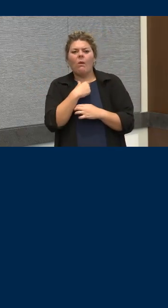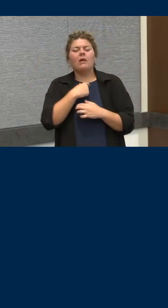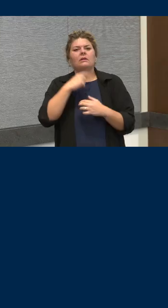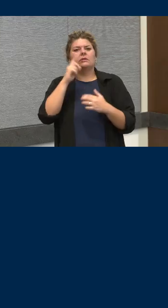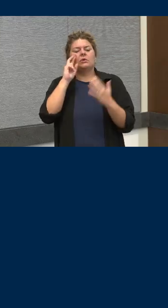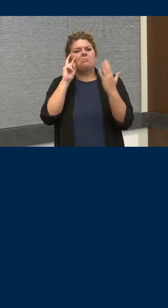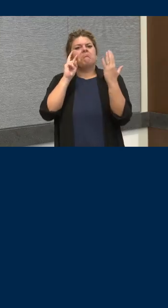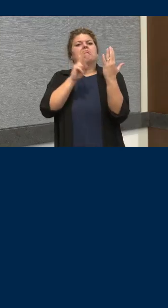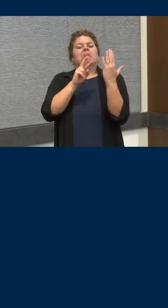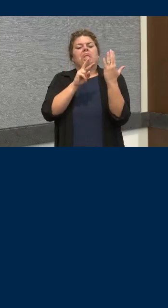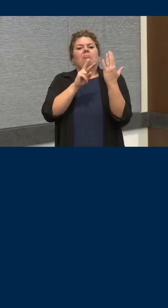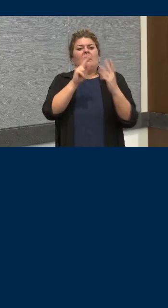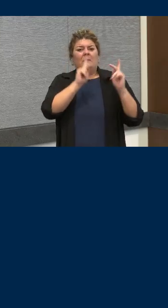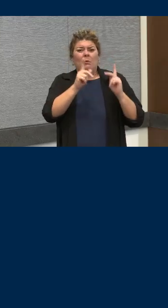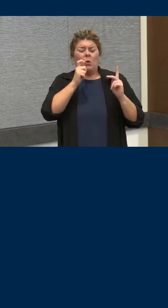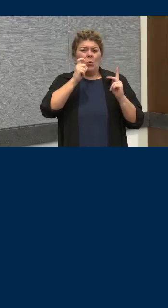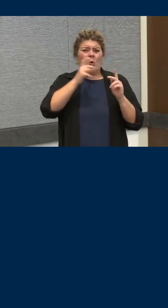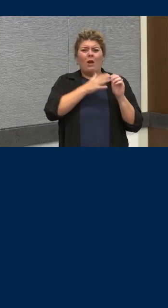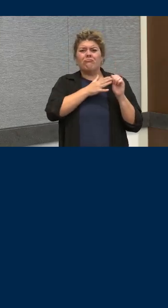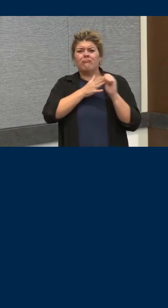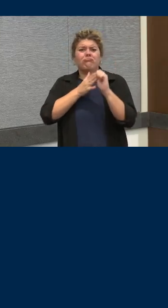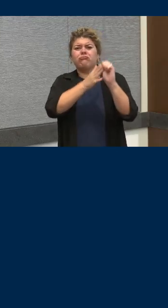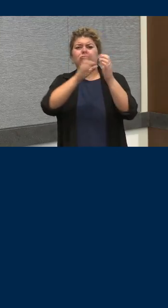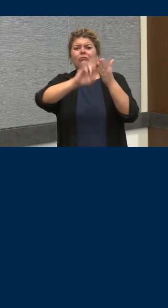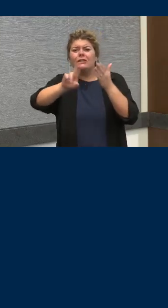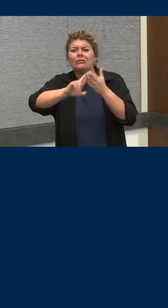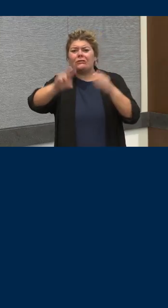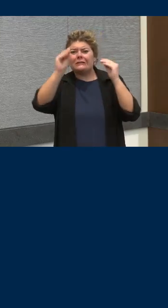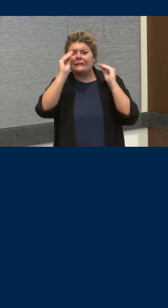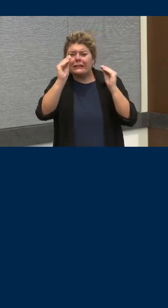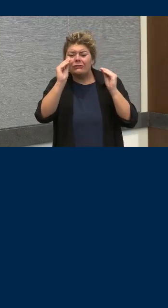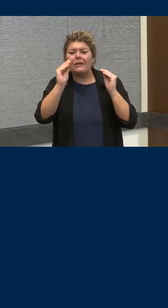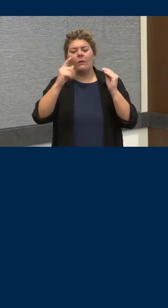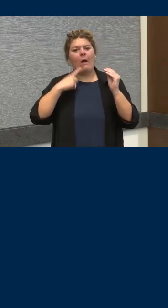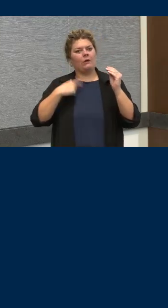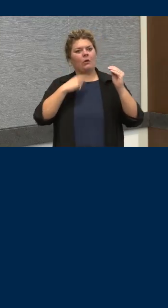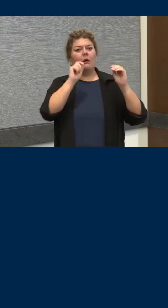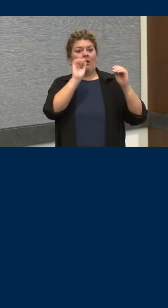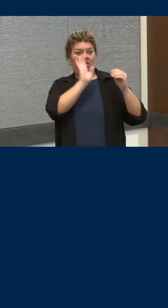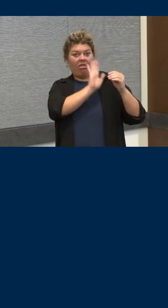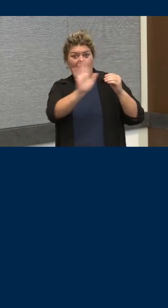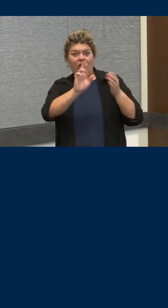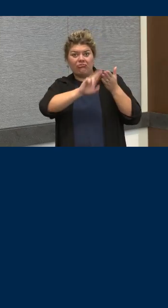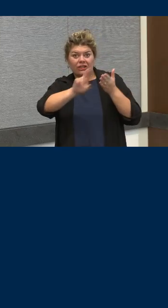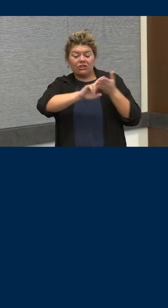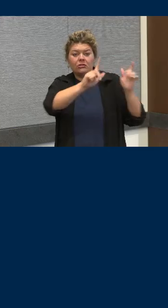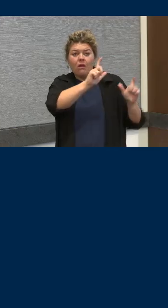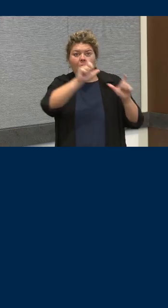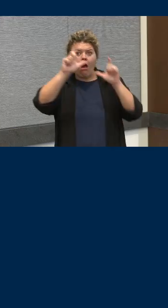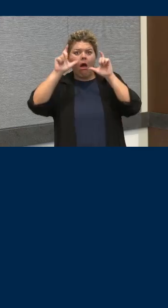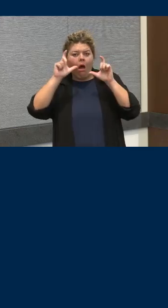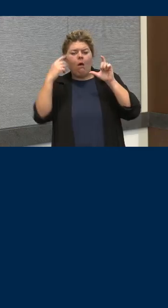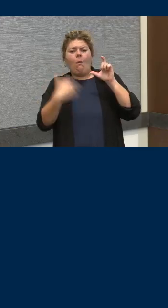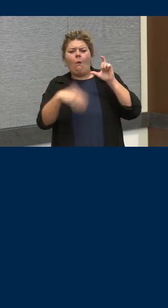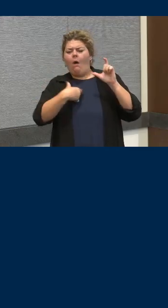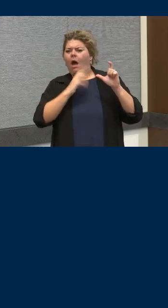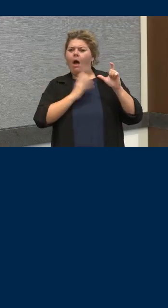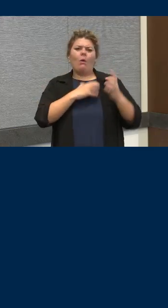the frontiers of research and teaching through the lenses of some of our most distinguished